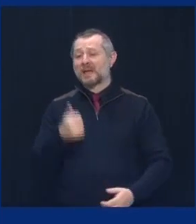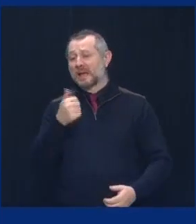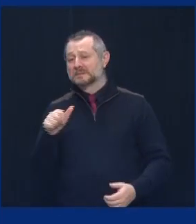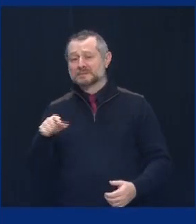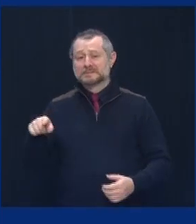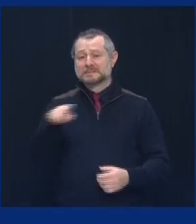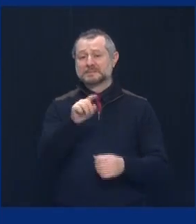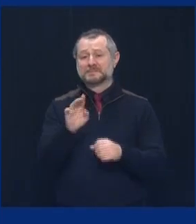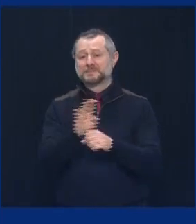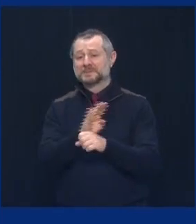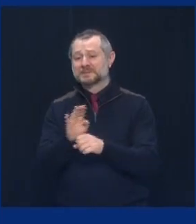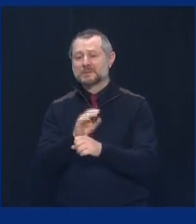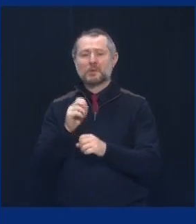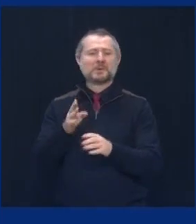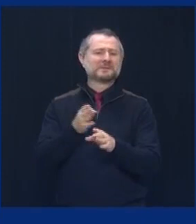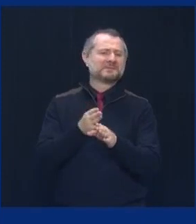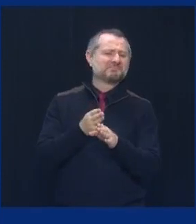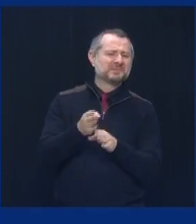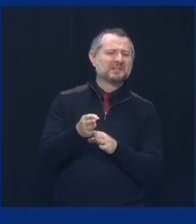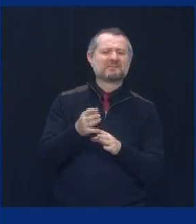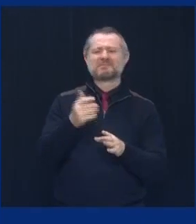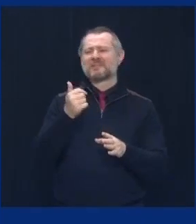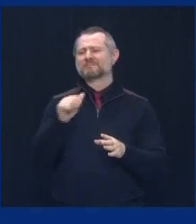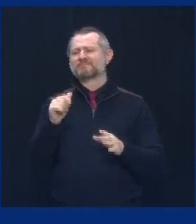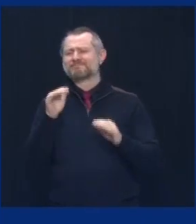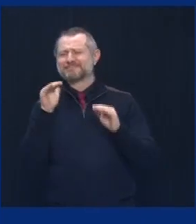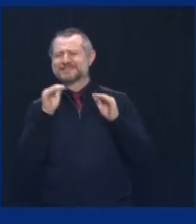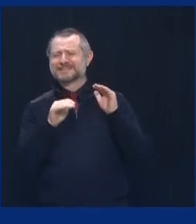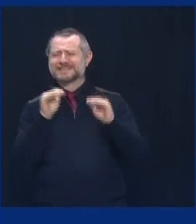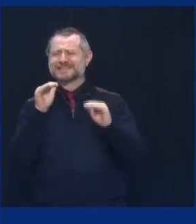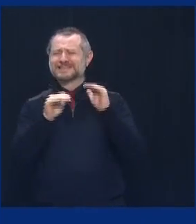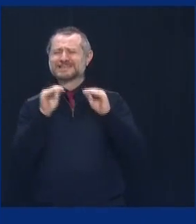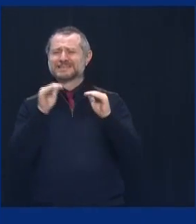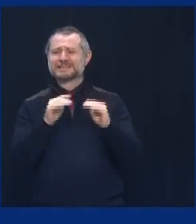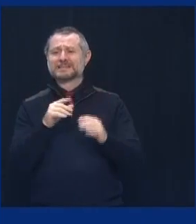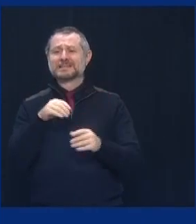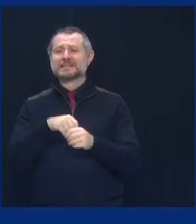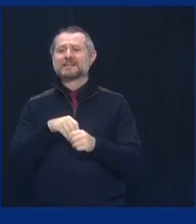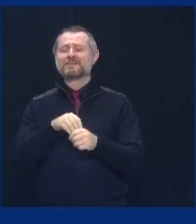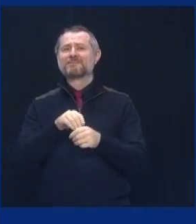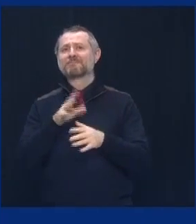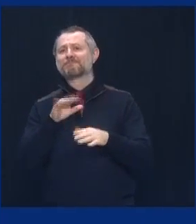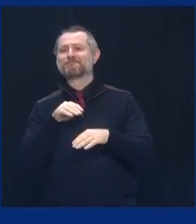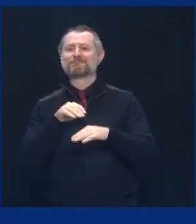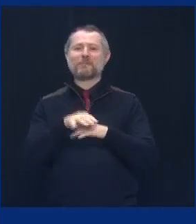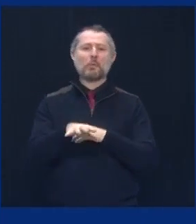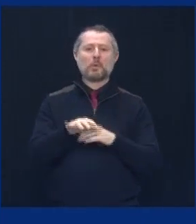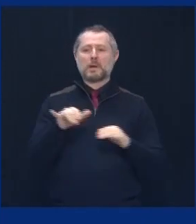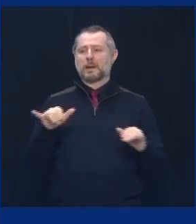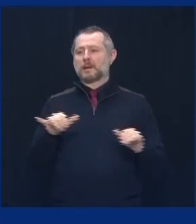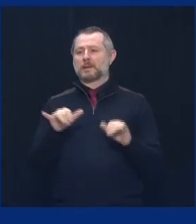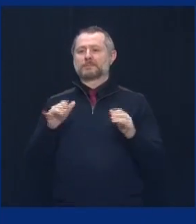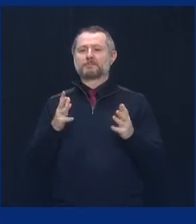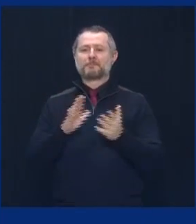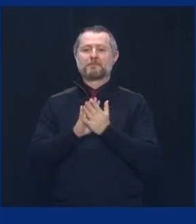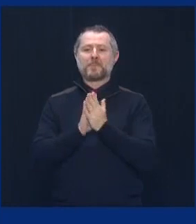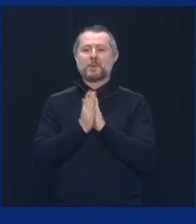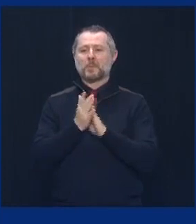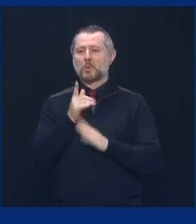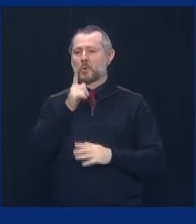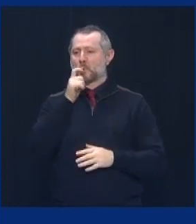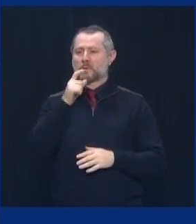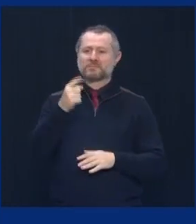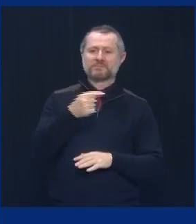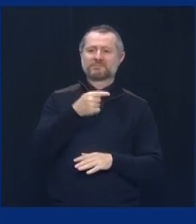businesses trying to jockey or influence who to become among the first to get